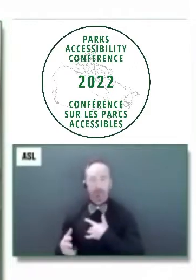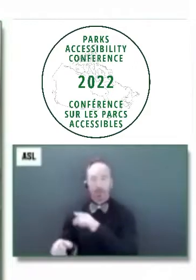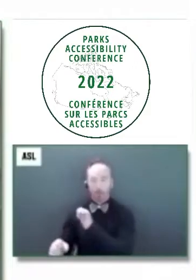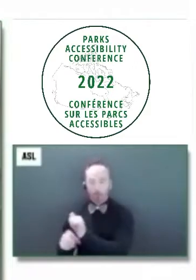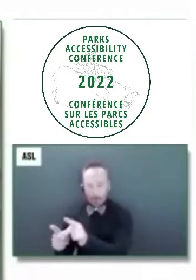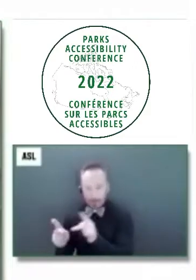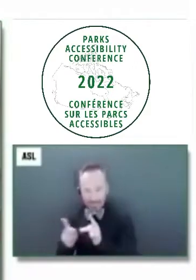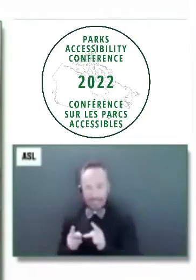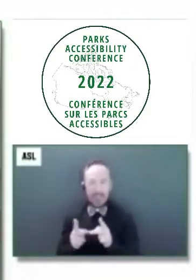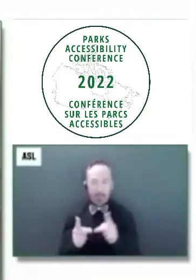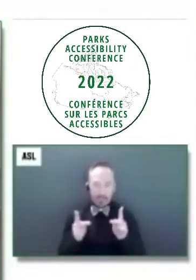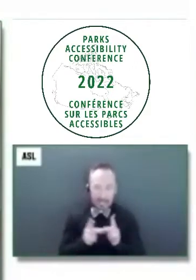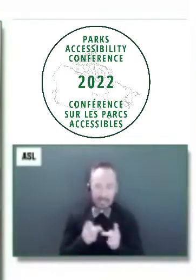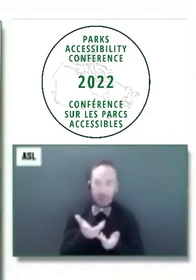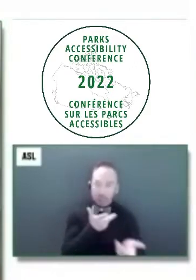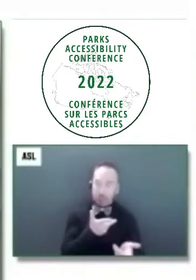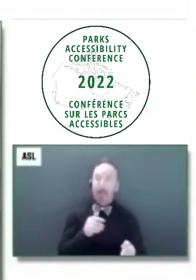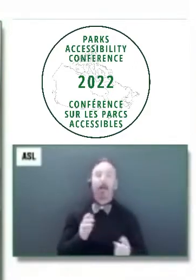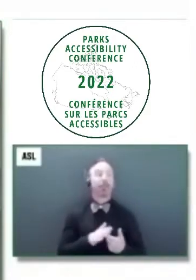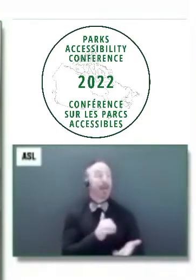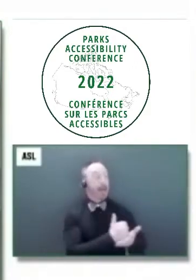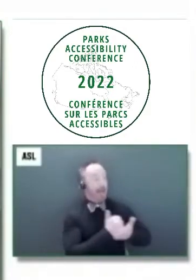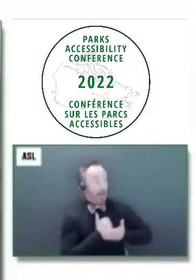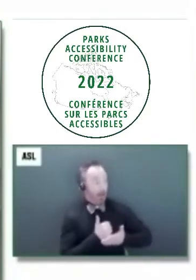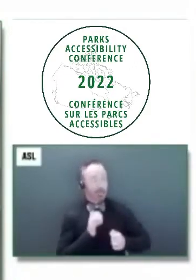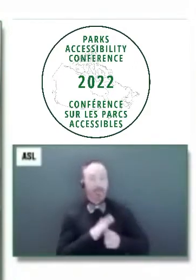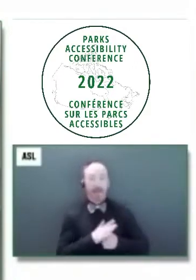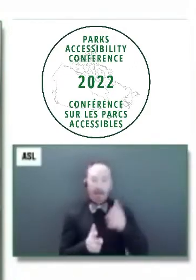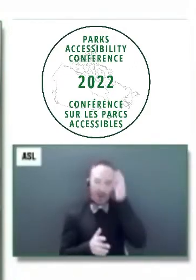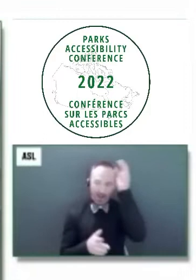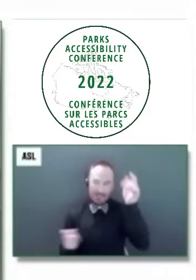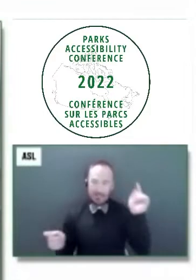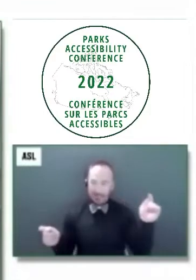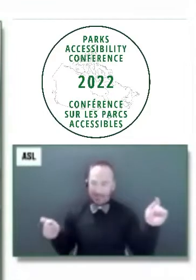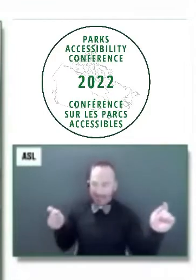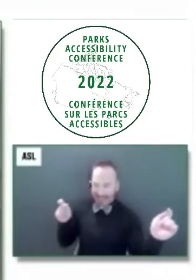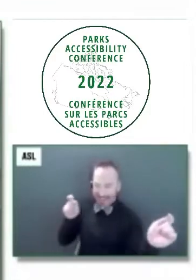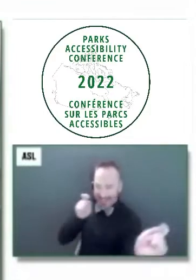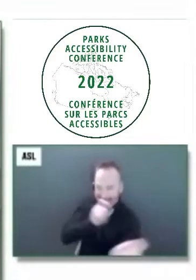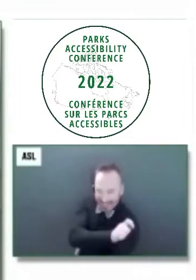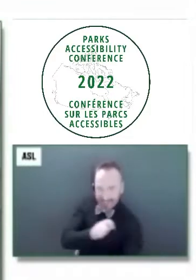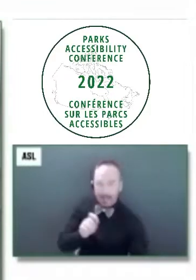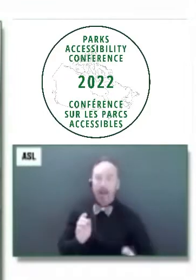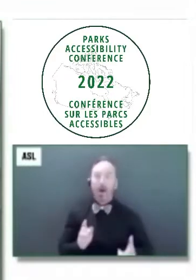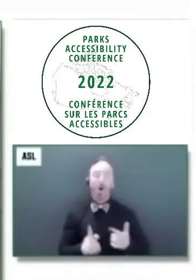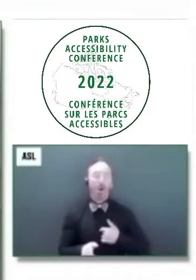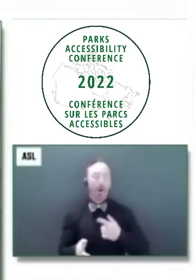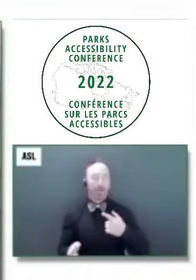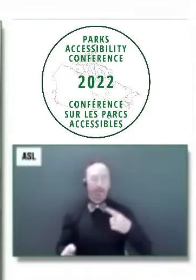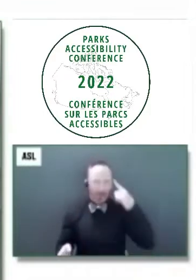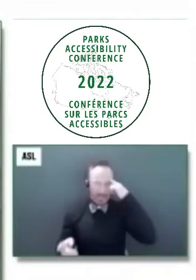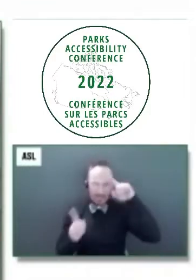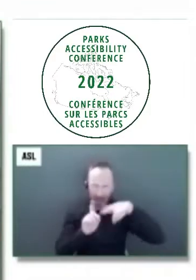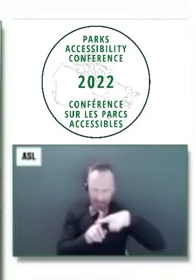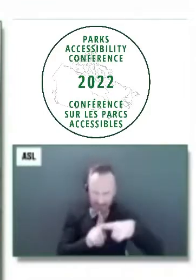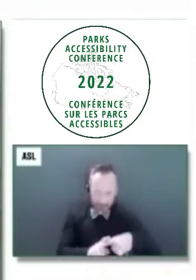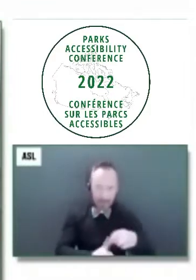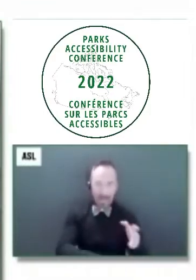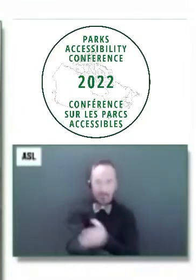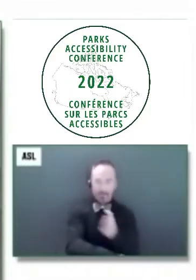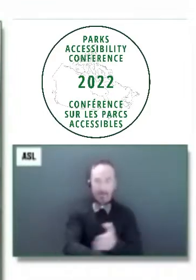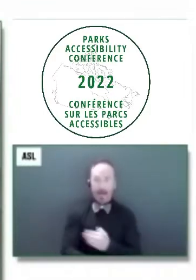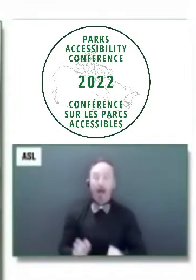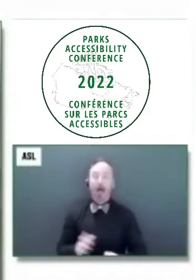expertise, facilitate change, a renewed sense of optimism and progress. Thank you for listening, and I wish you